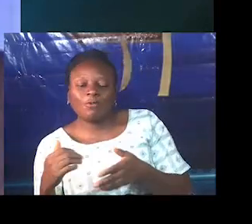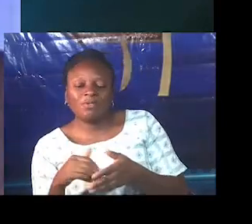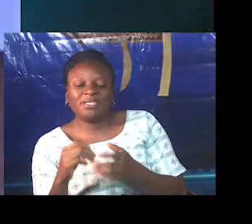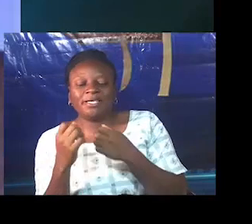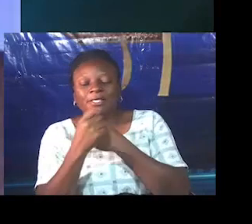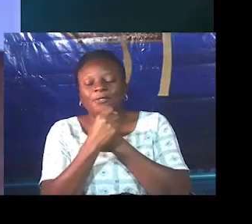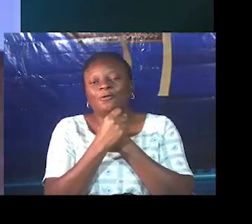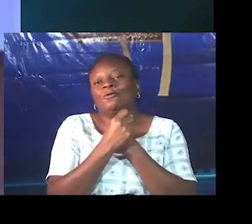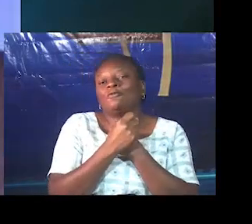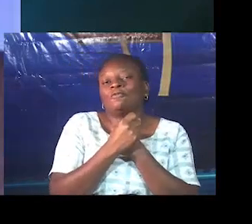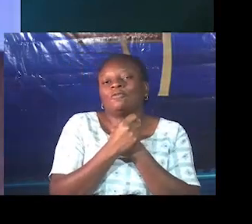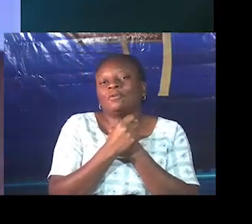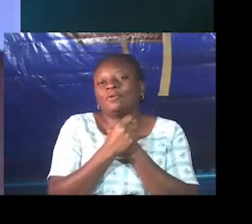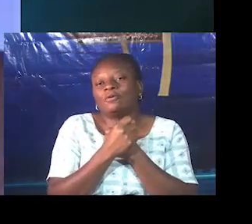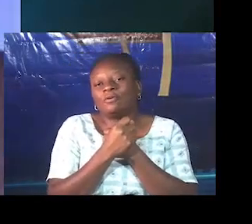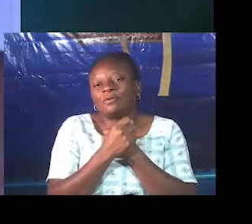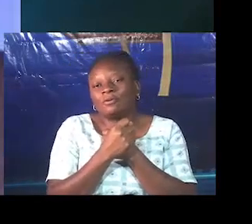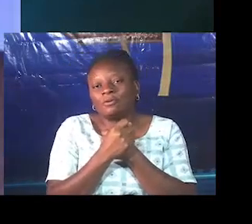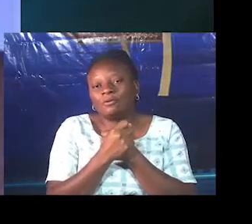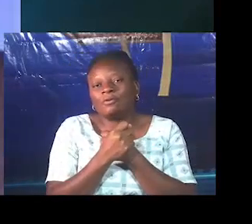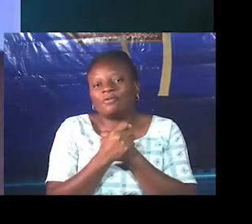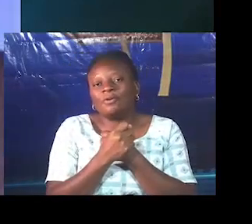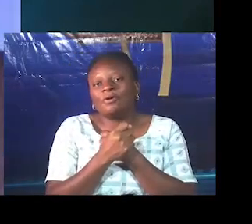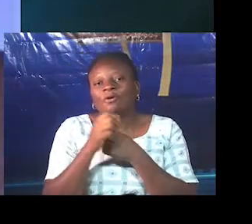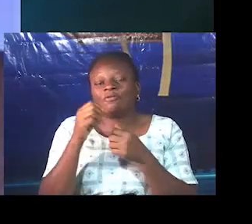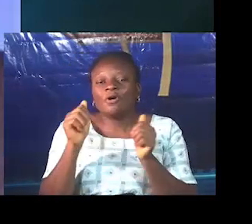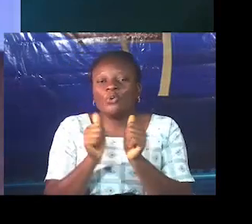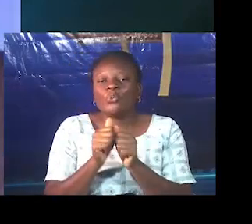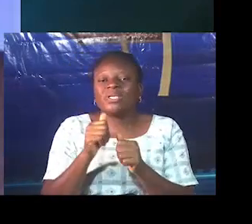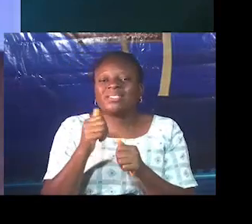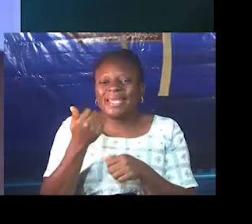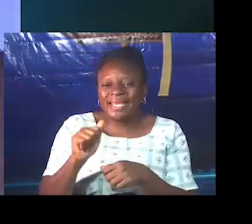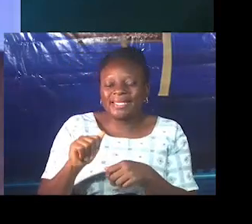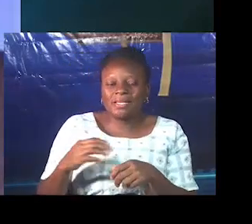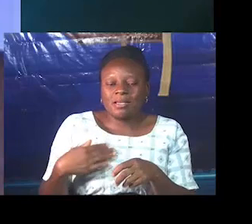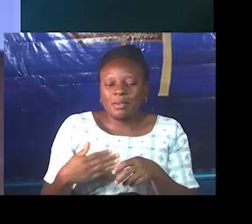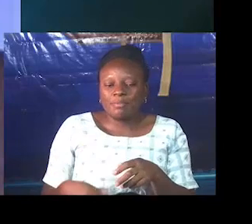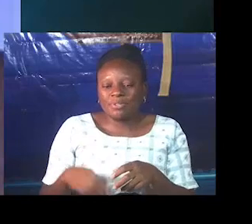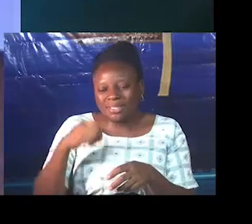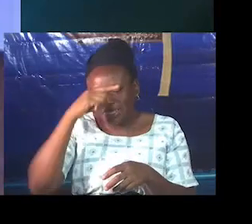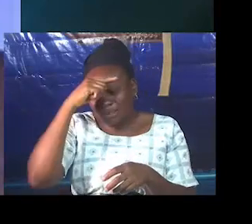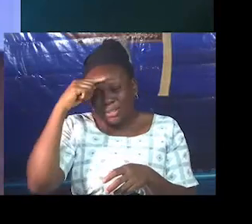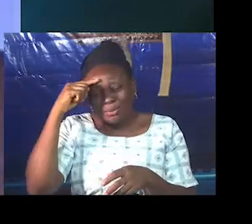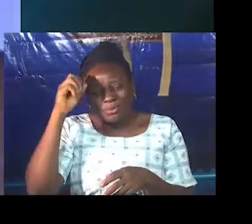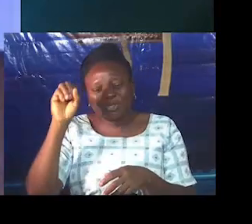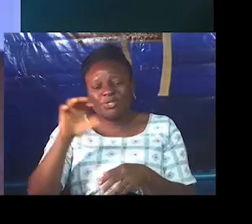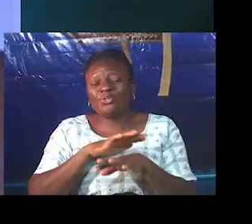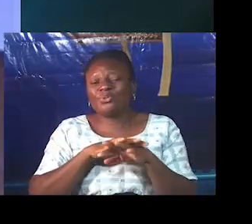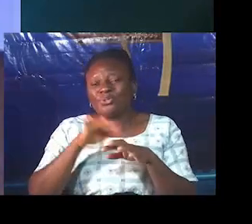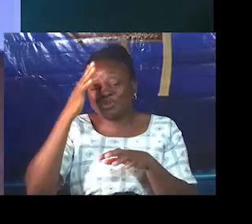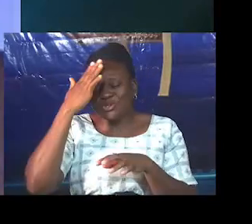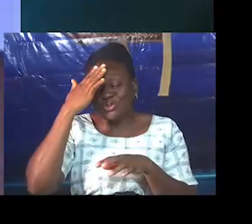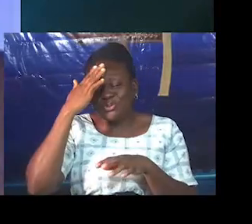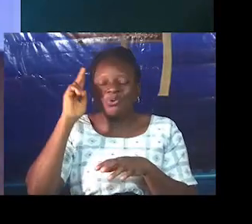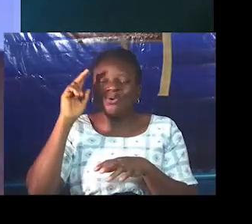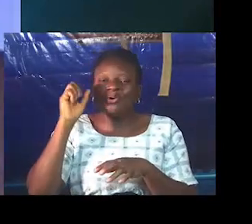What you are saying you fall in love with is his externality. All of those are things you don't really know. Just because you saw a man